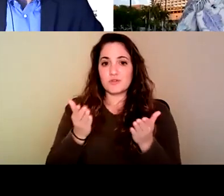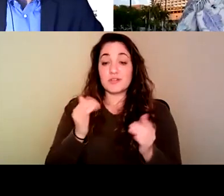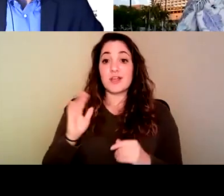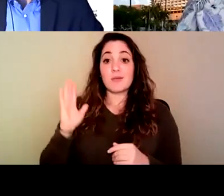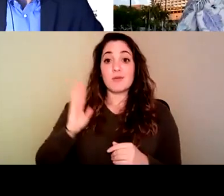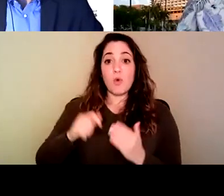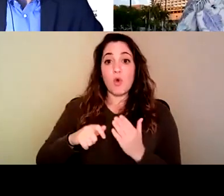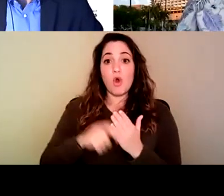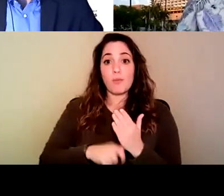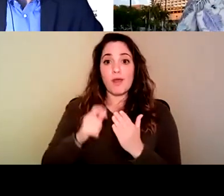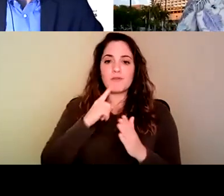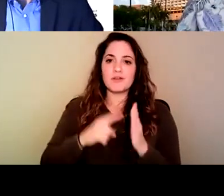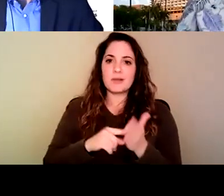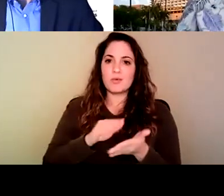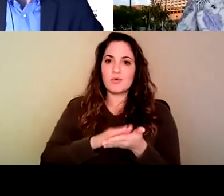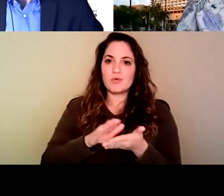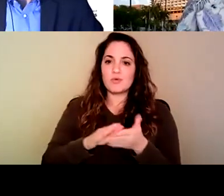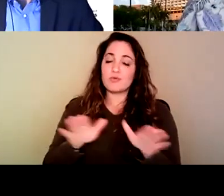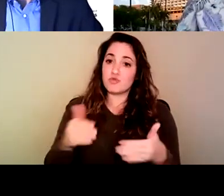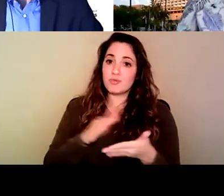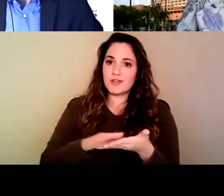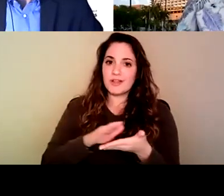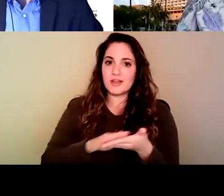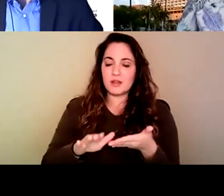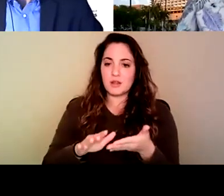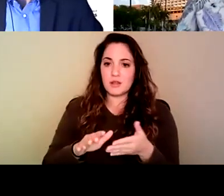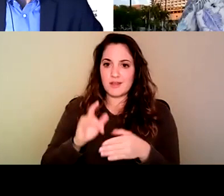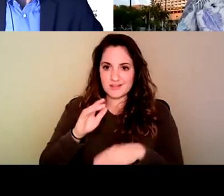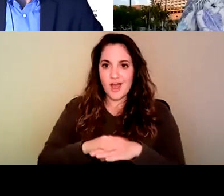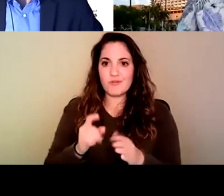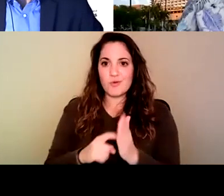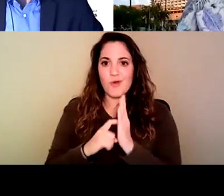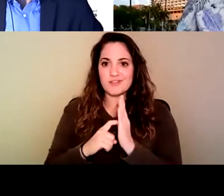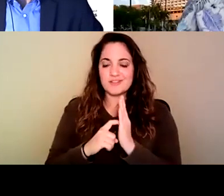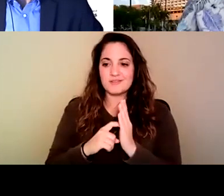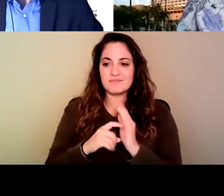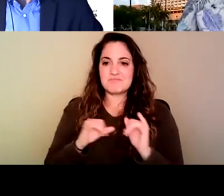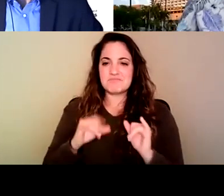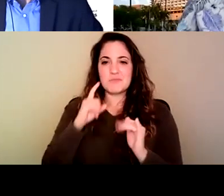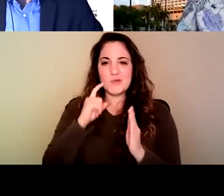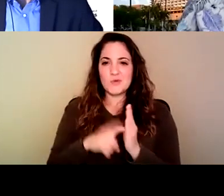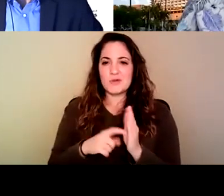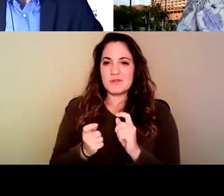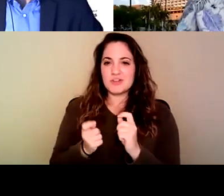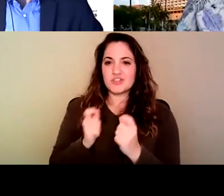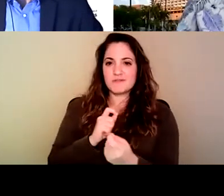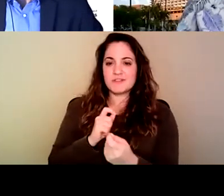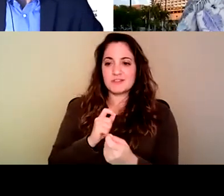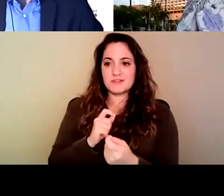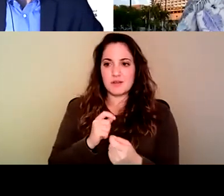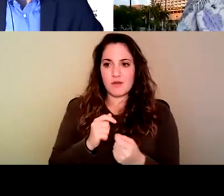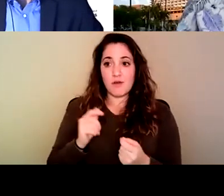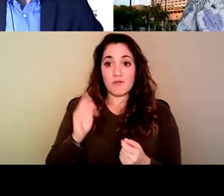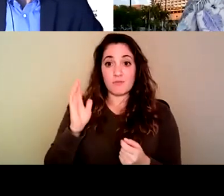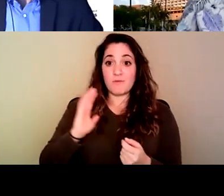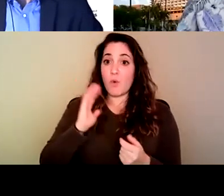automatic before, like room cleaning, is now on request. You're starting to see some shifts and things that have been